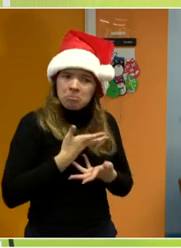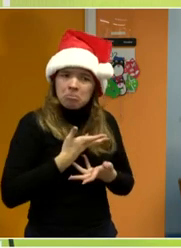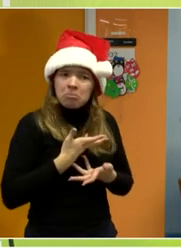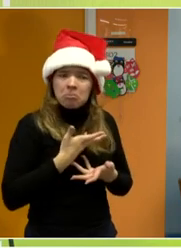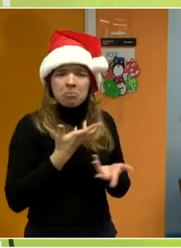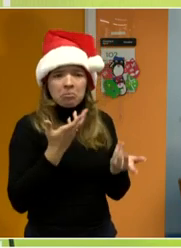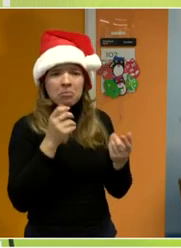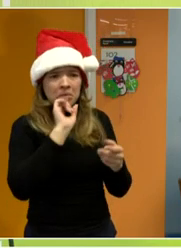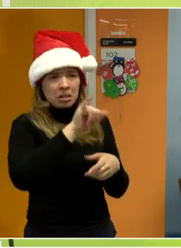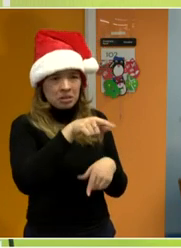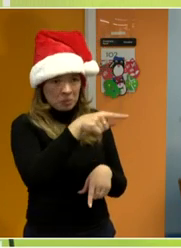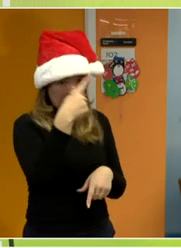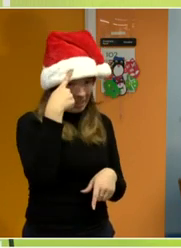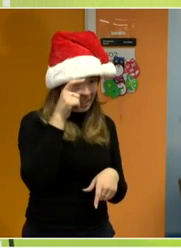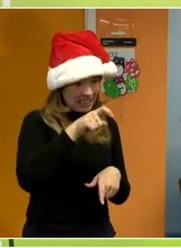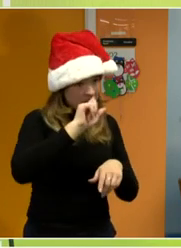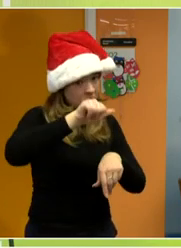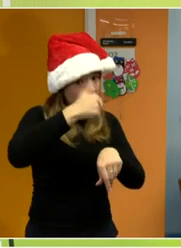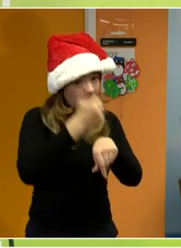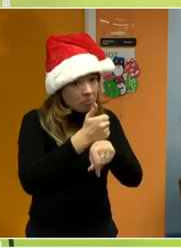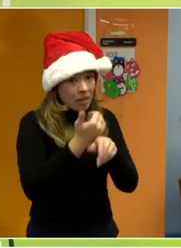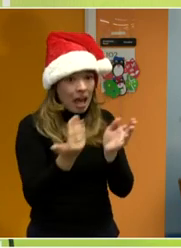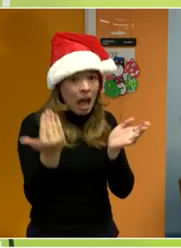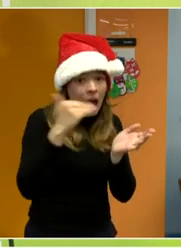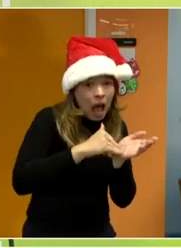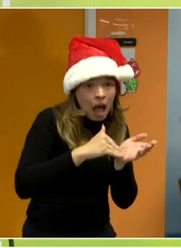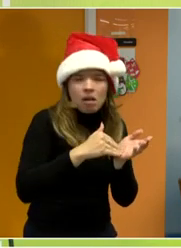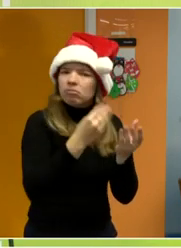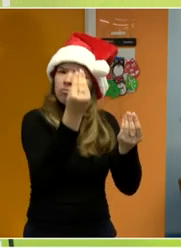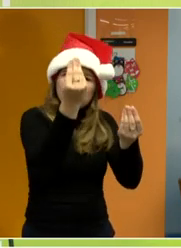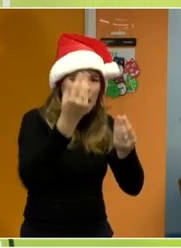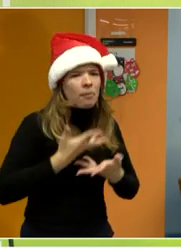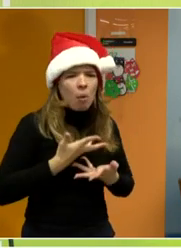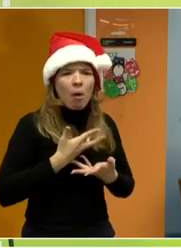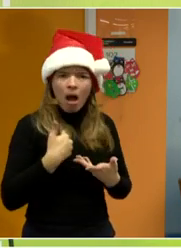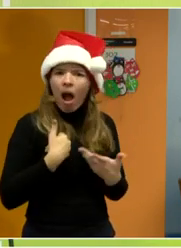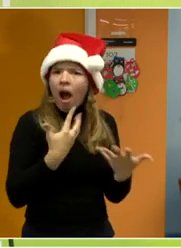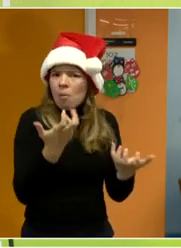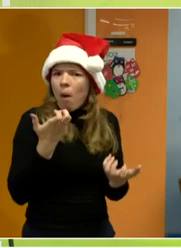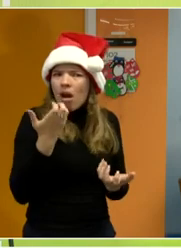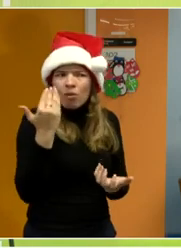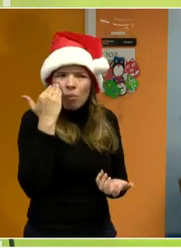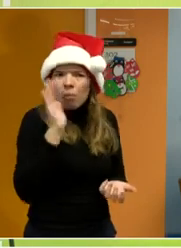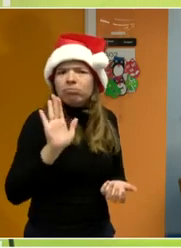feel like we should be reintegrating into either YSC or New Beginnings.